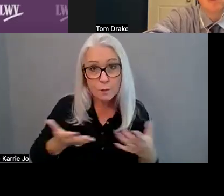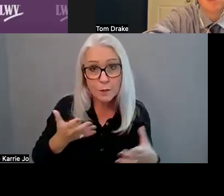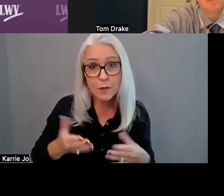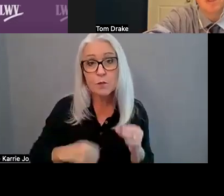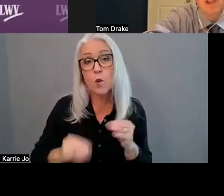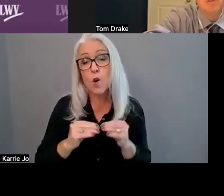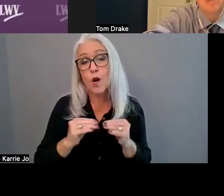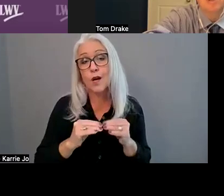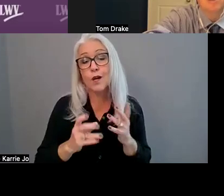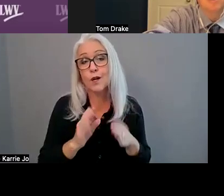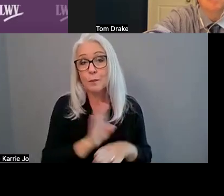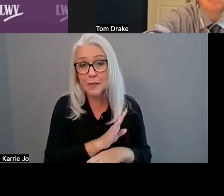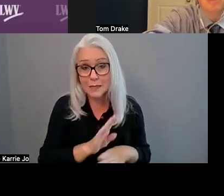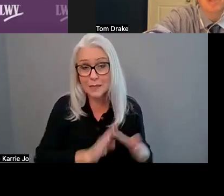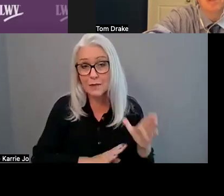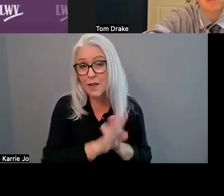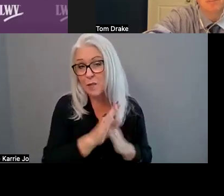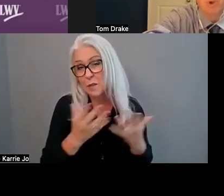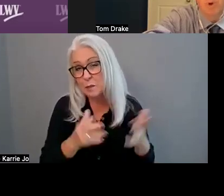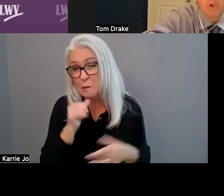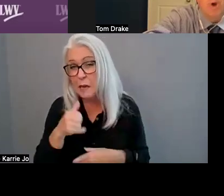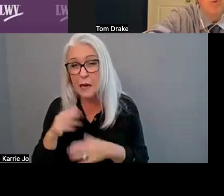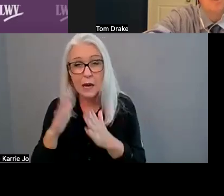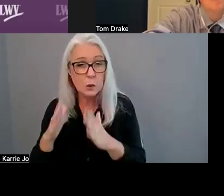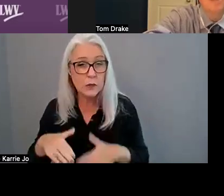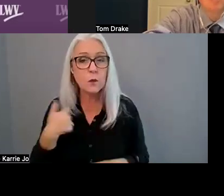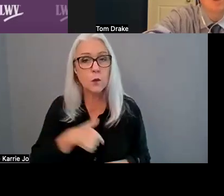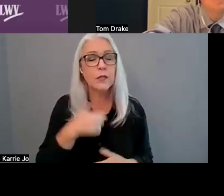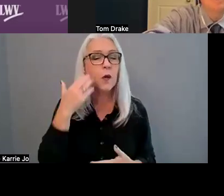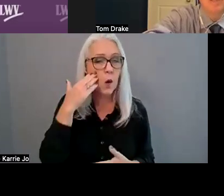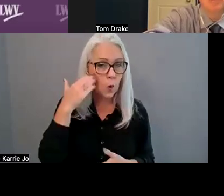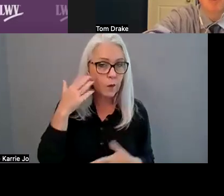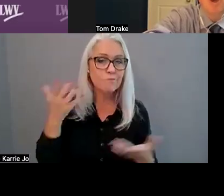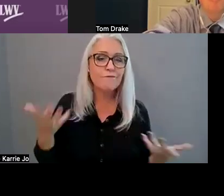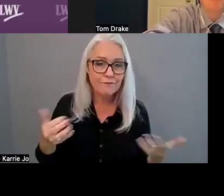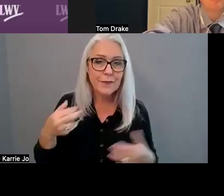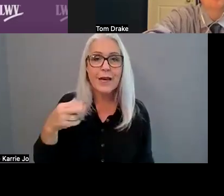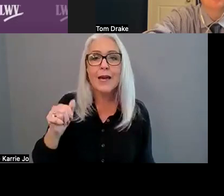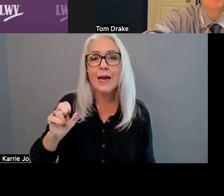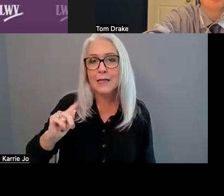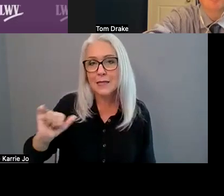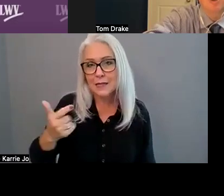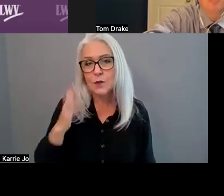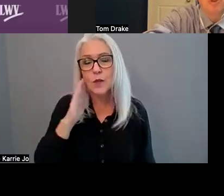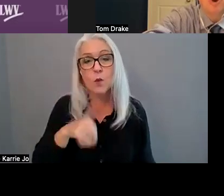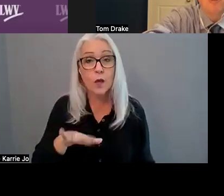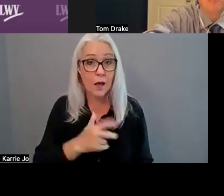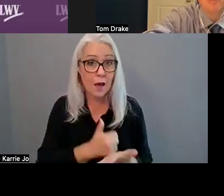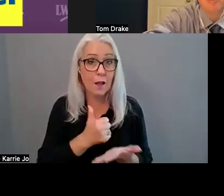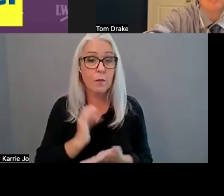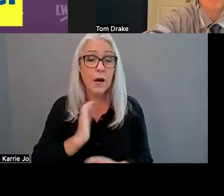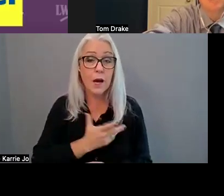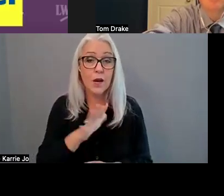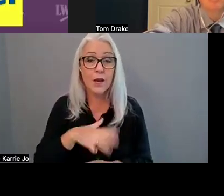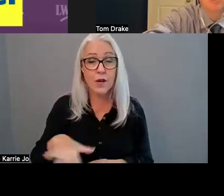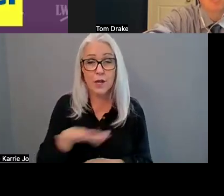development instead of housing, because we all know that's what will help our village, and that's what will help hopefully